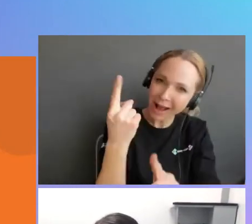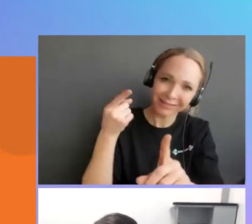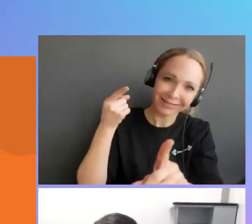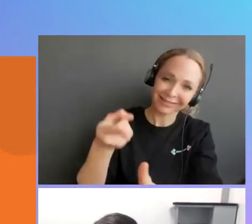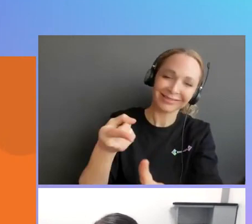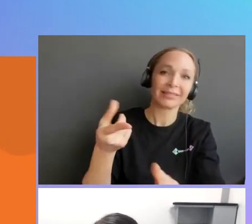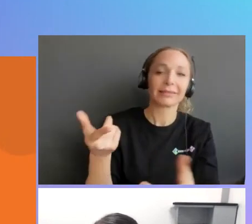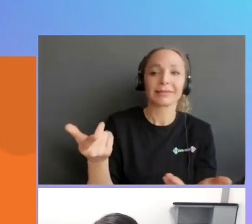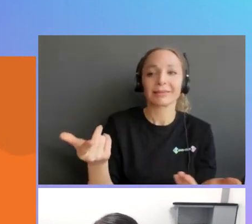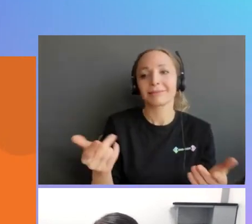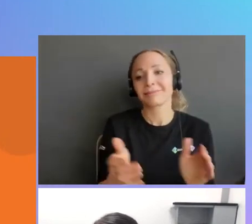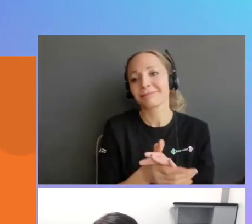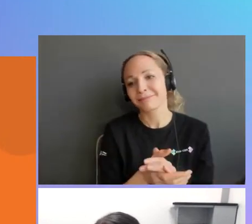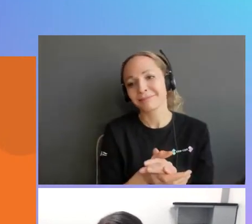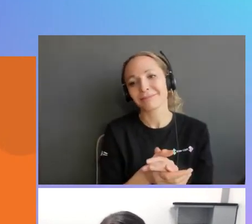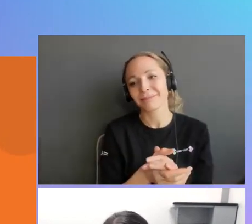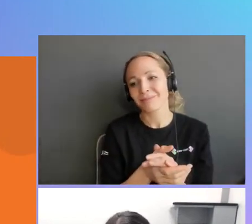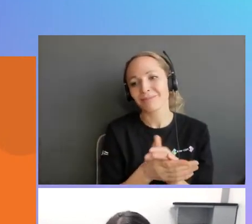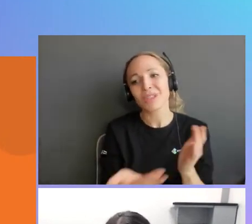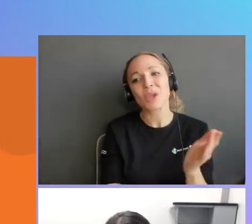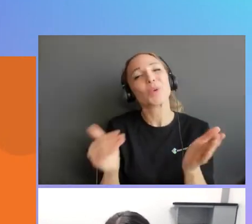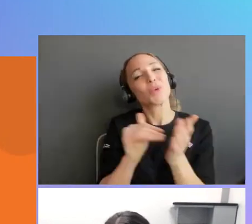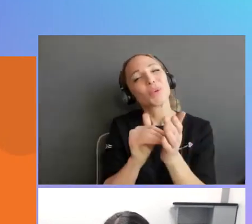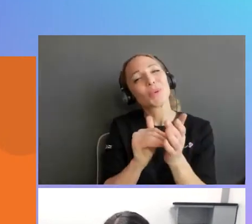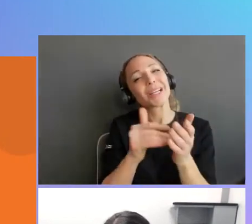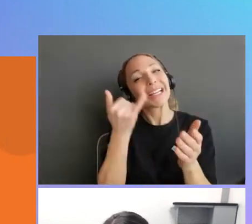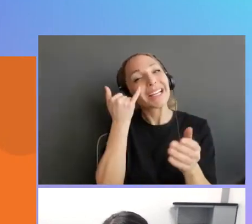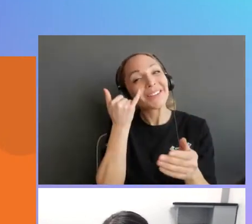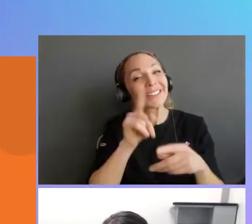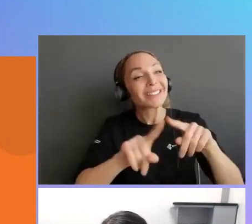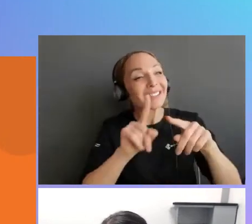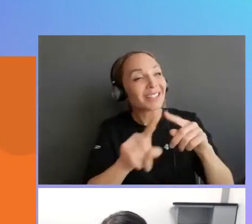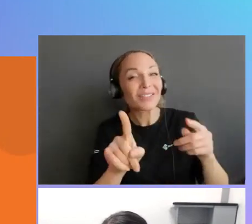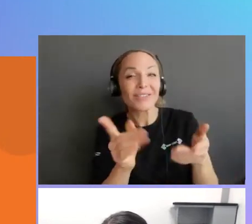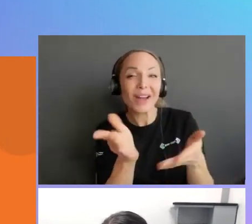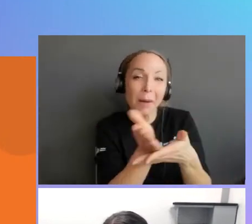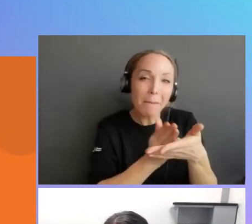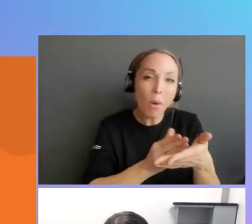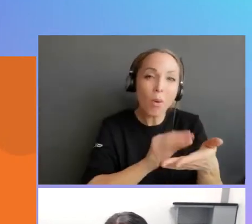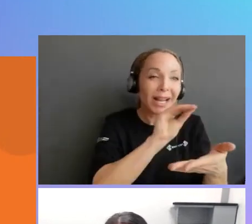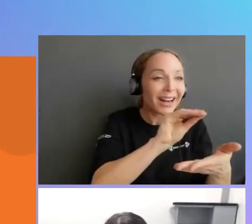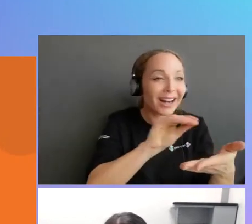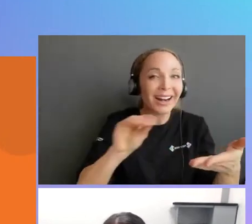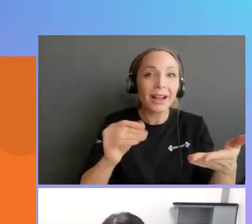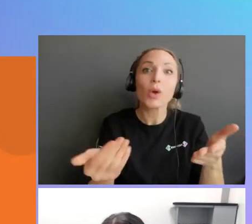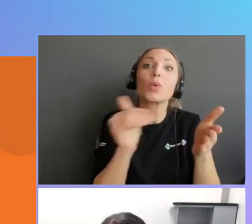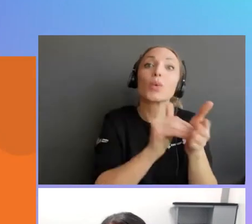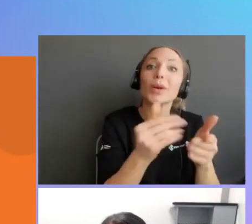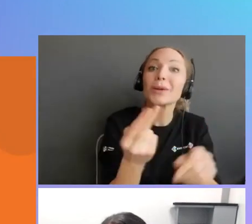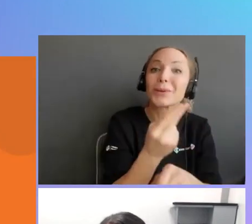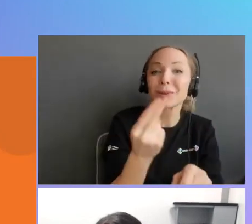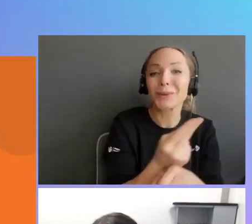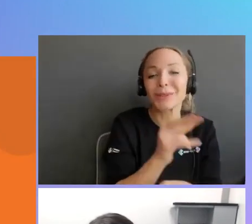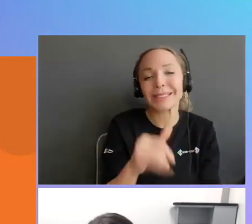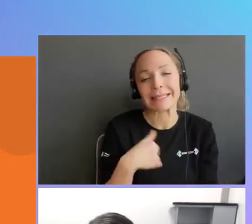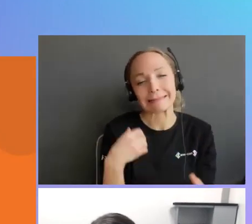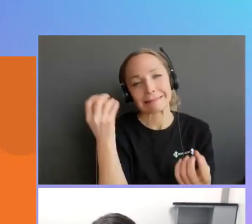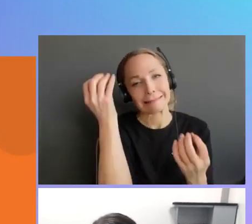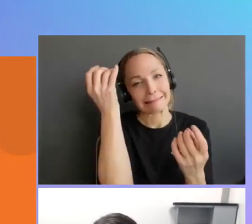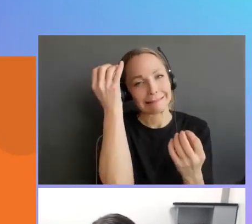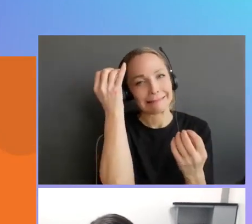components are something I'm still thinking about. Sometimes we split out accessibility when we're creating something to be replicated across